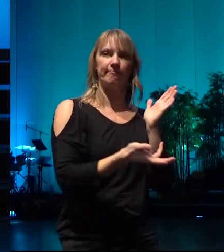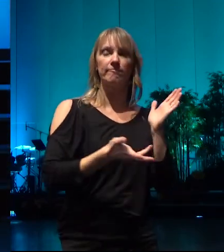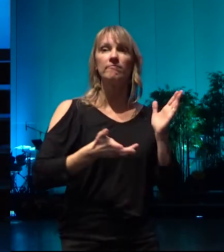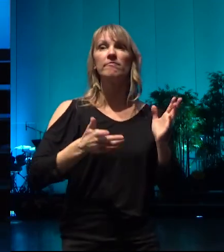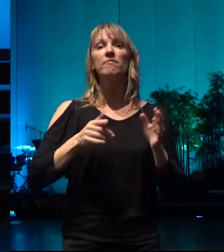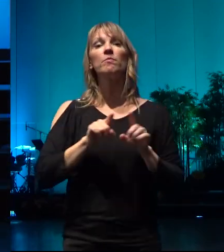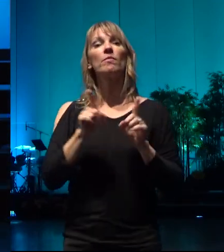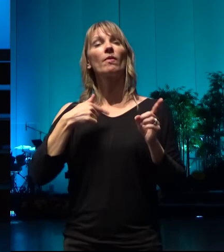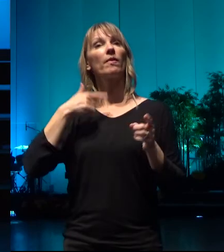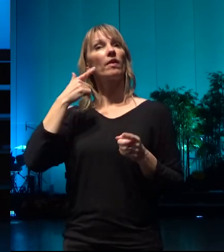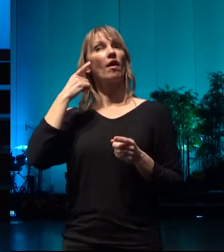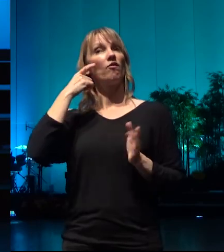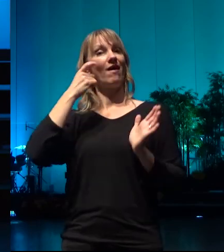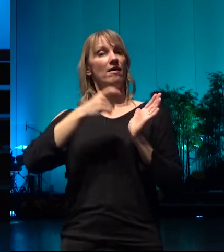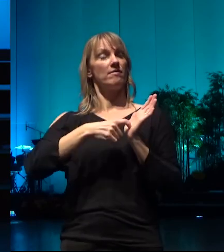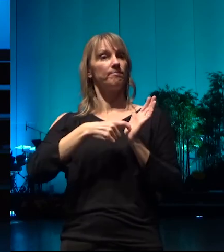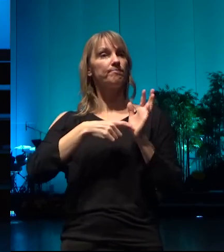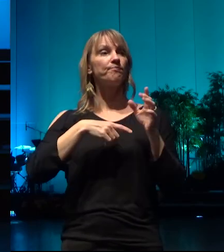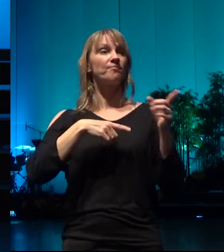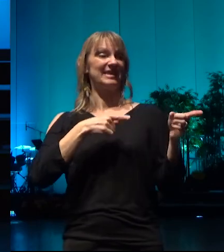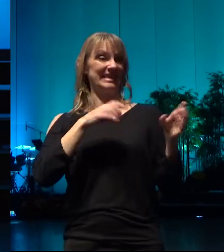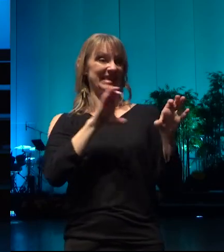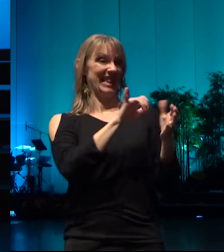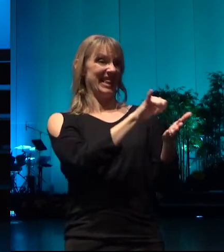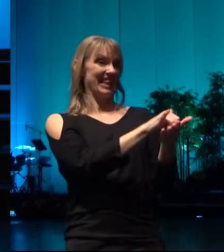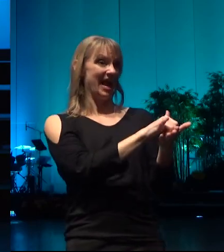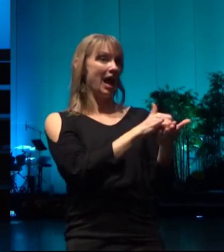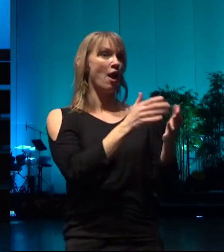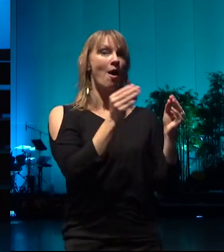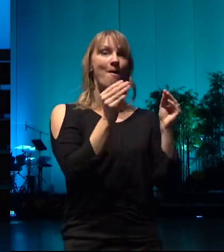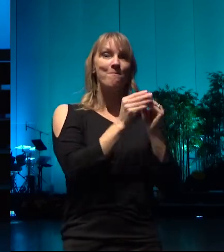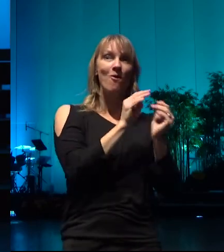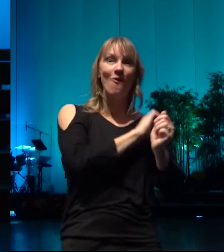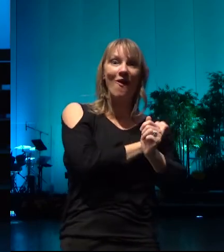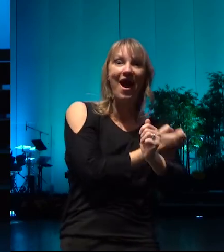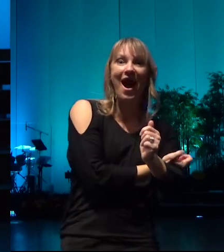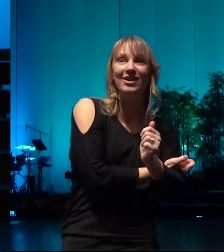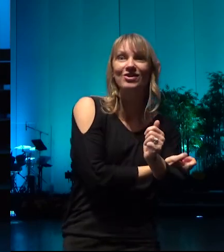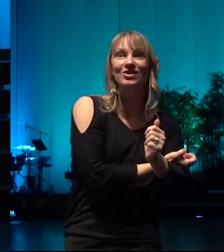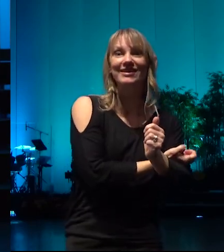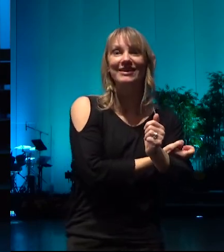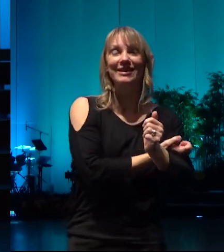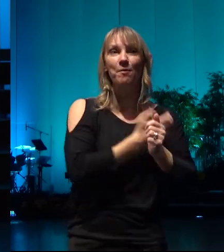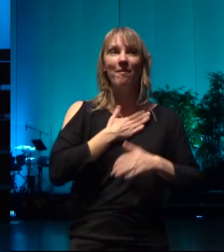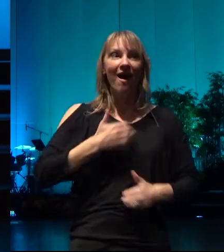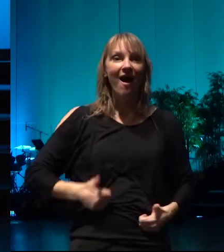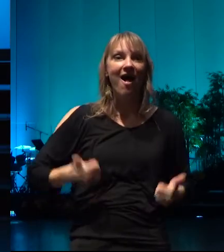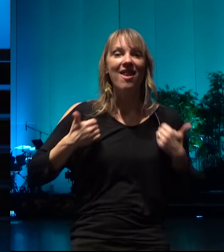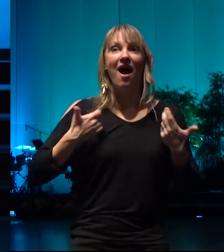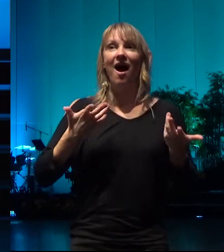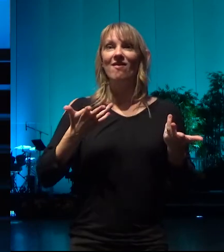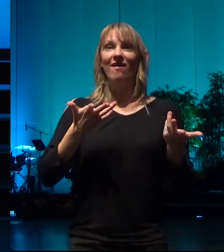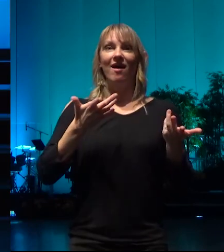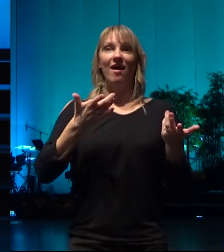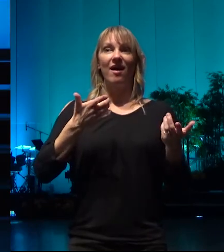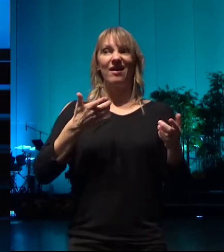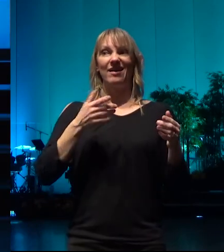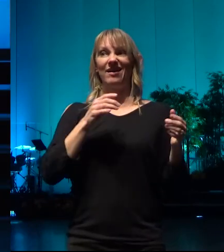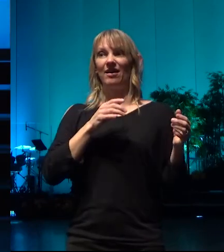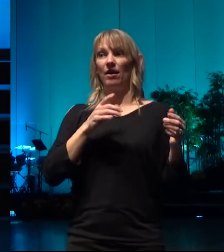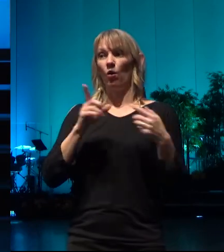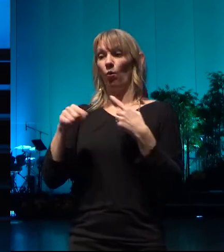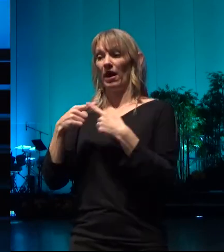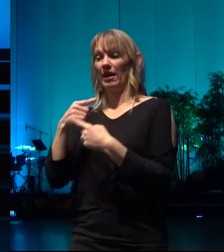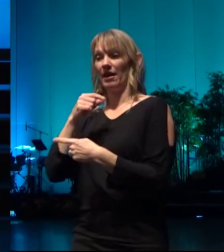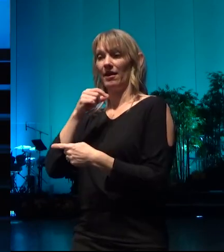it. But what I've discovered is that when I did that, I released greater energy into my life. And just like when I wasn't